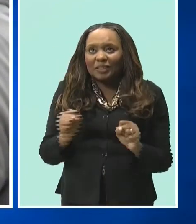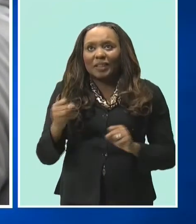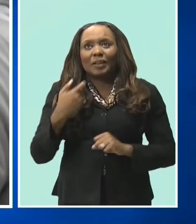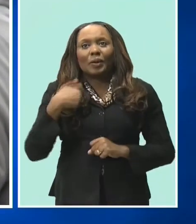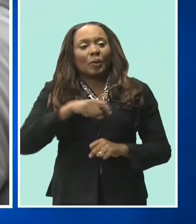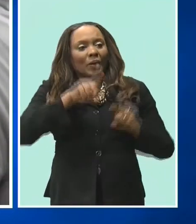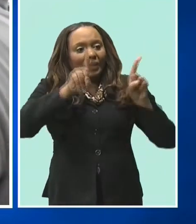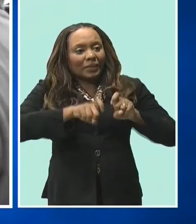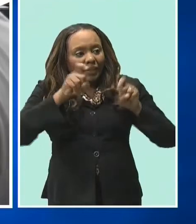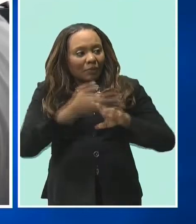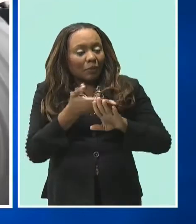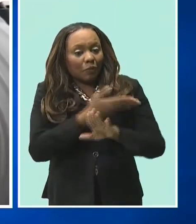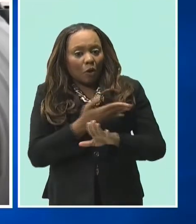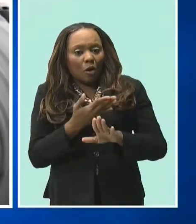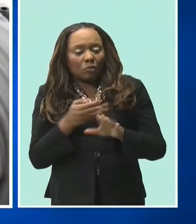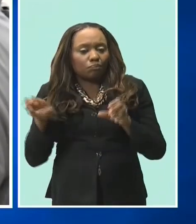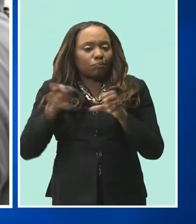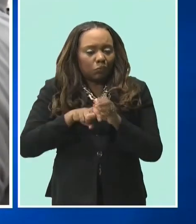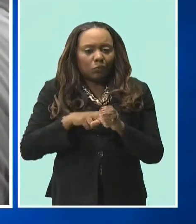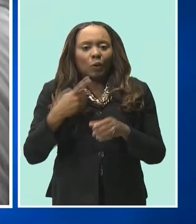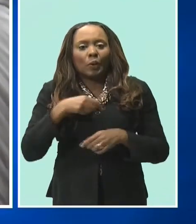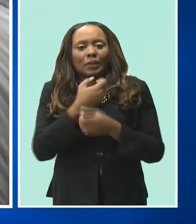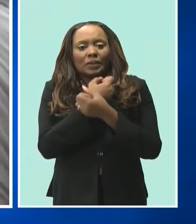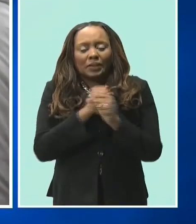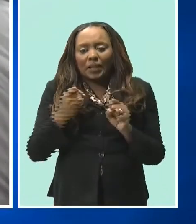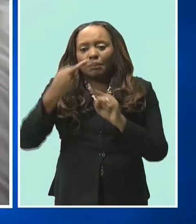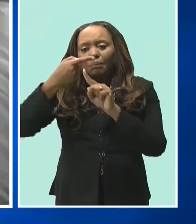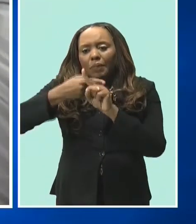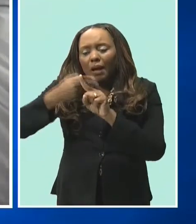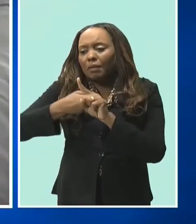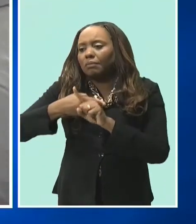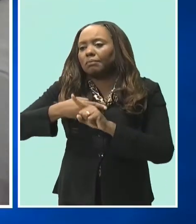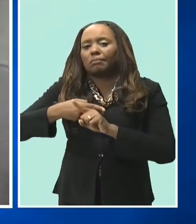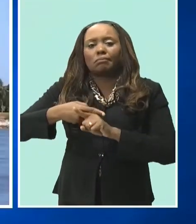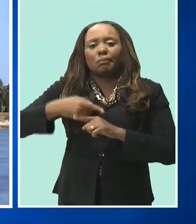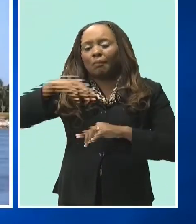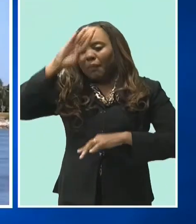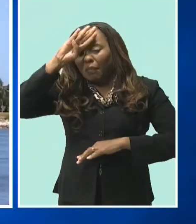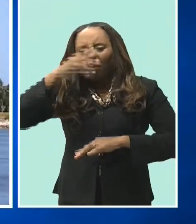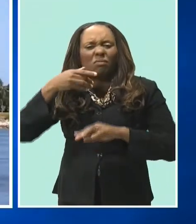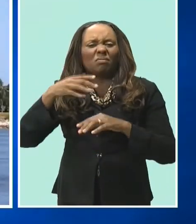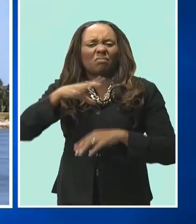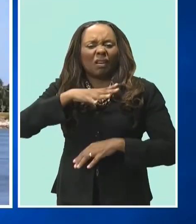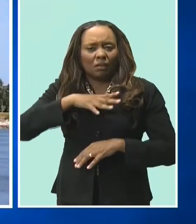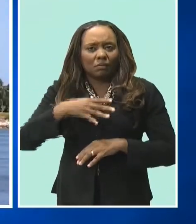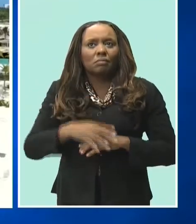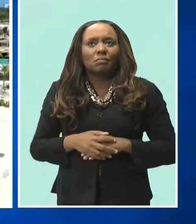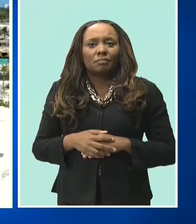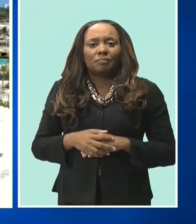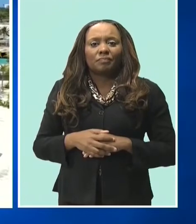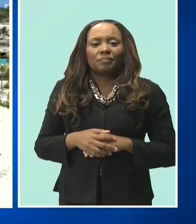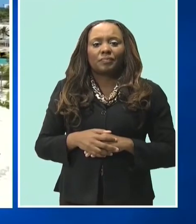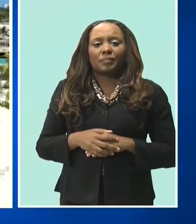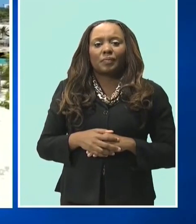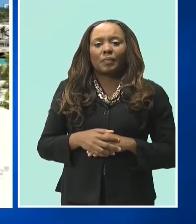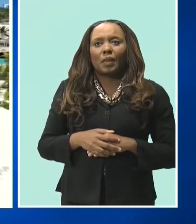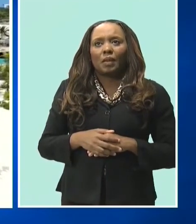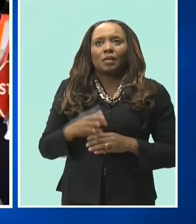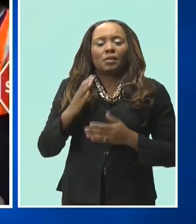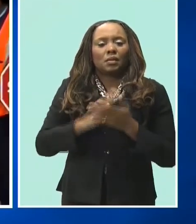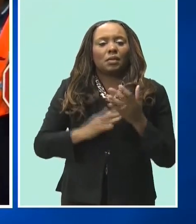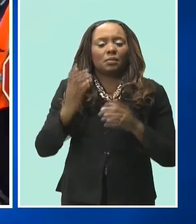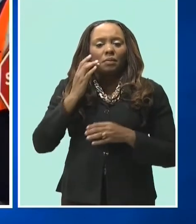tested before we take the planes. All the measurements are super responsible. Despite resorts like Atlantis and Bahama remaining